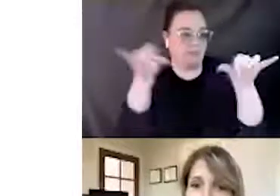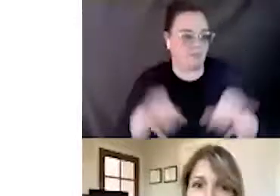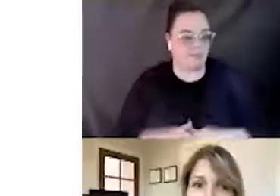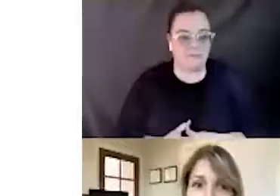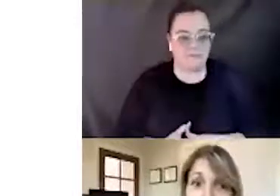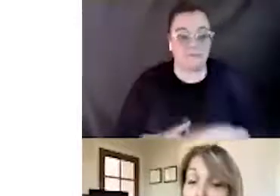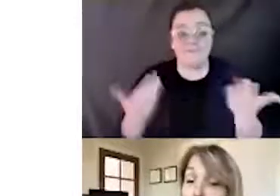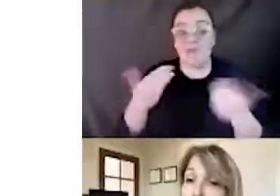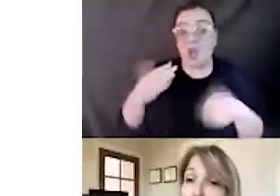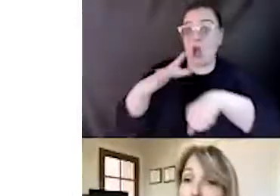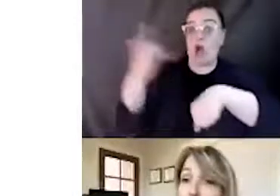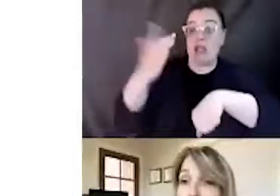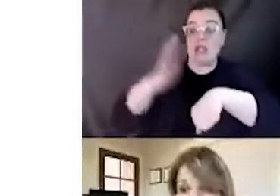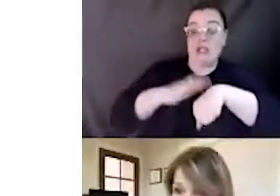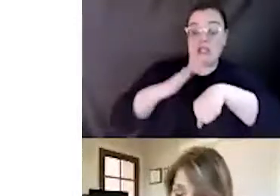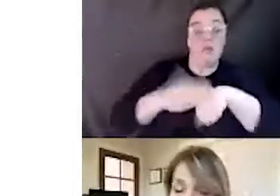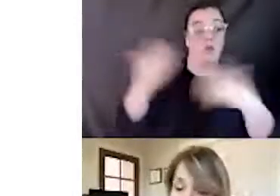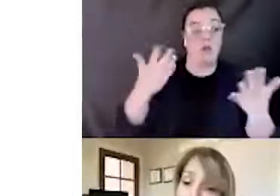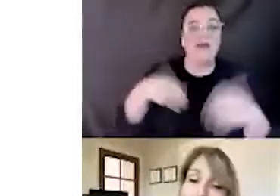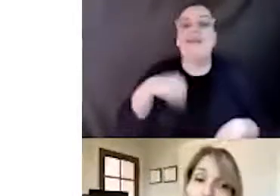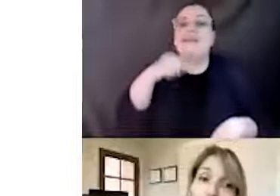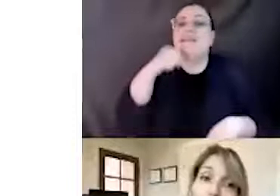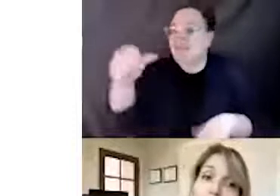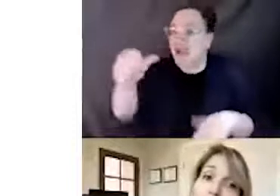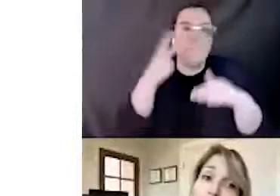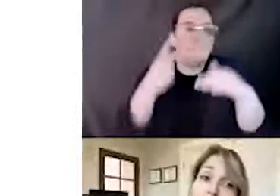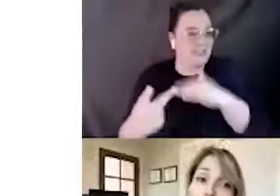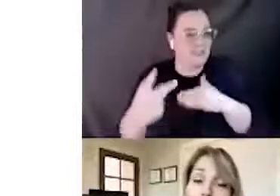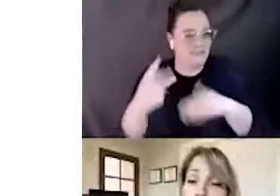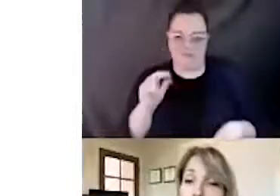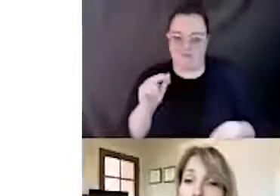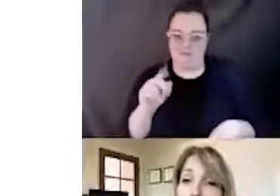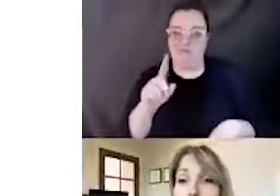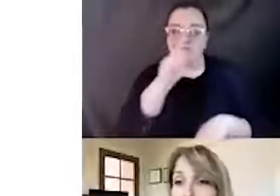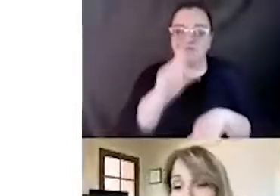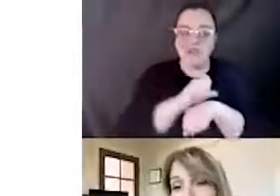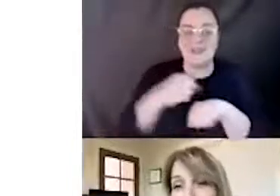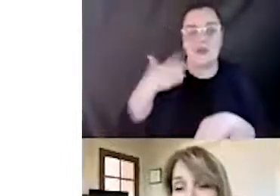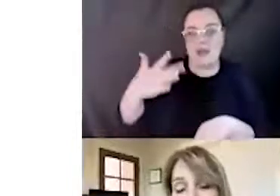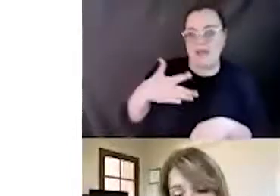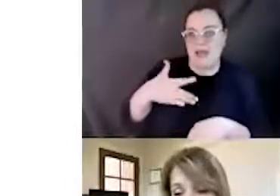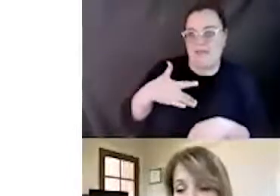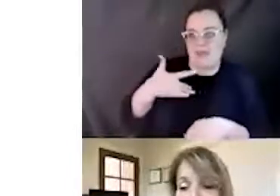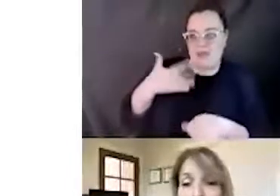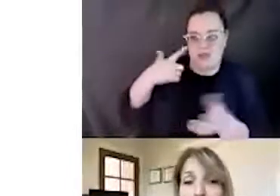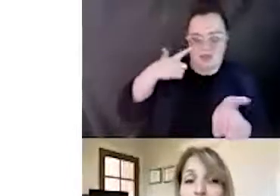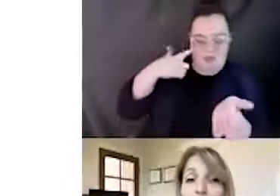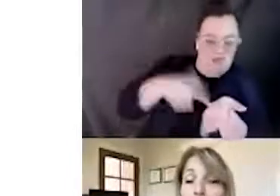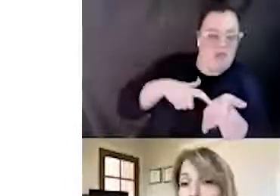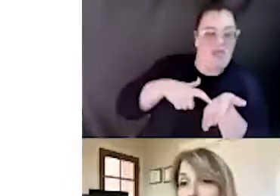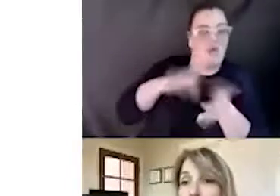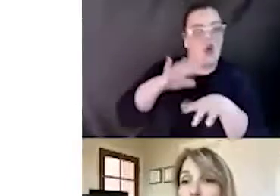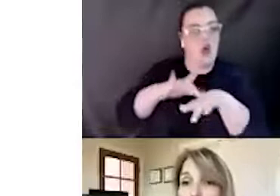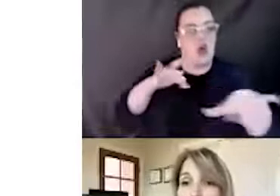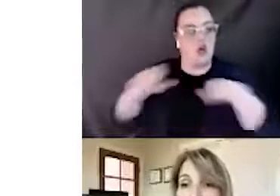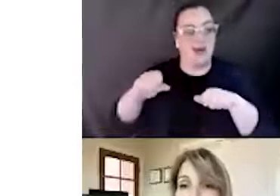Early Warning? Earthquake Early Warning is not prediction. What we do is detect earthquakes soon after they occur, and then we provide